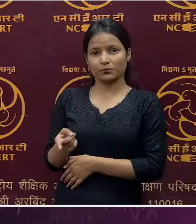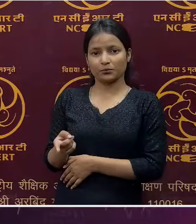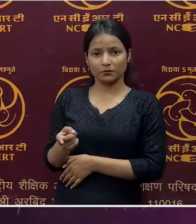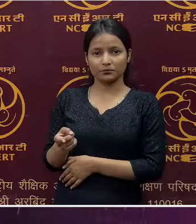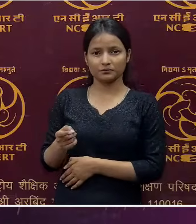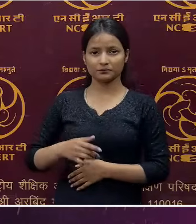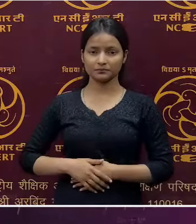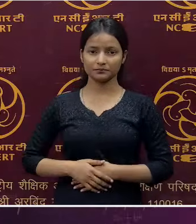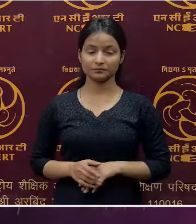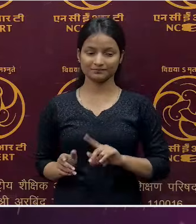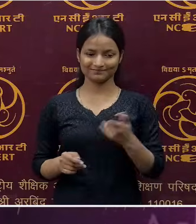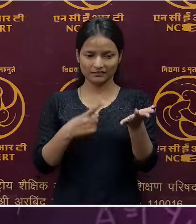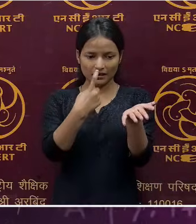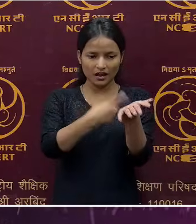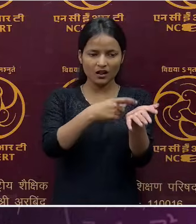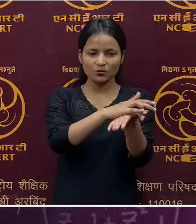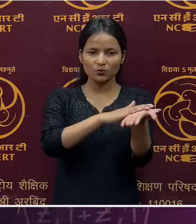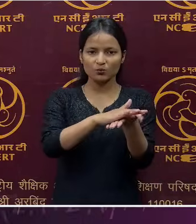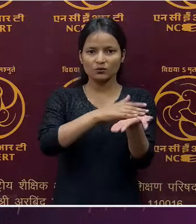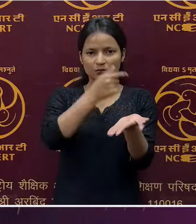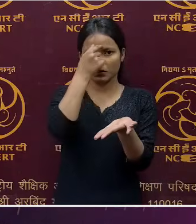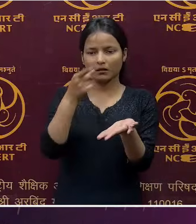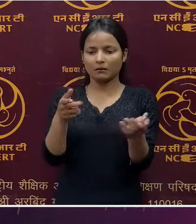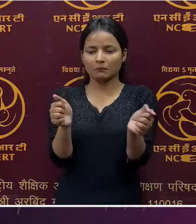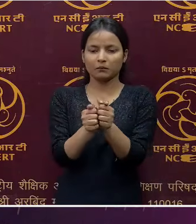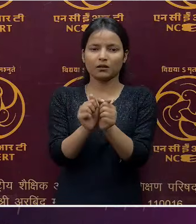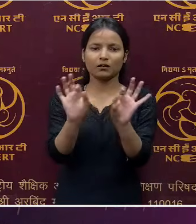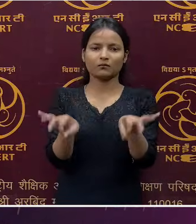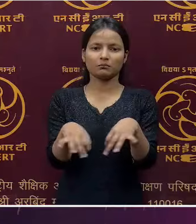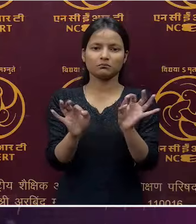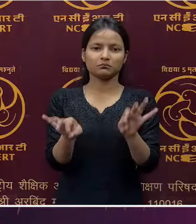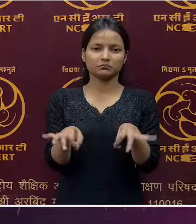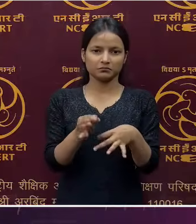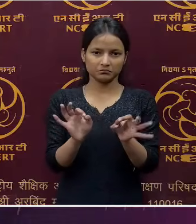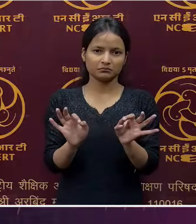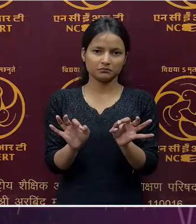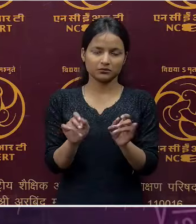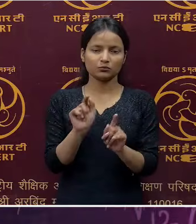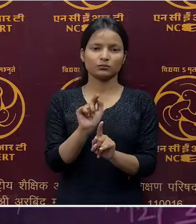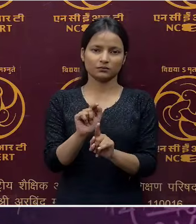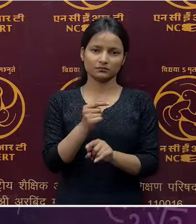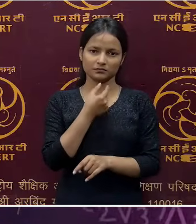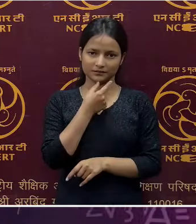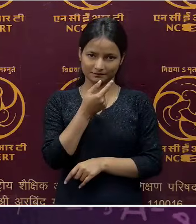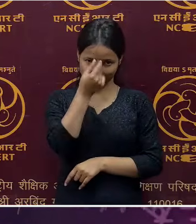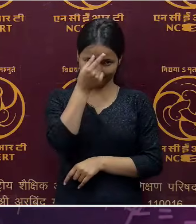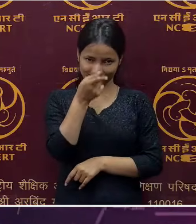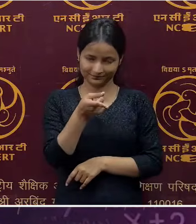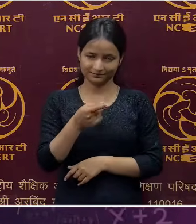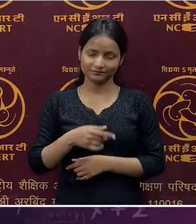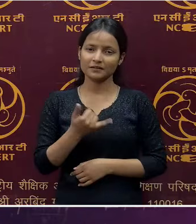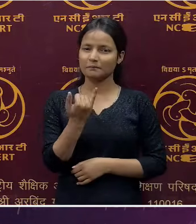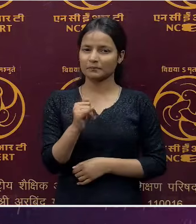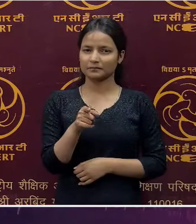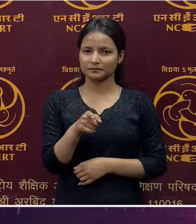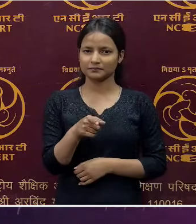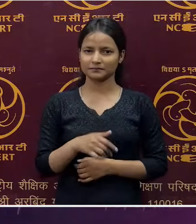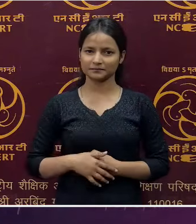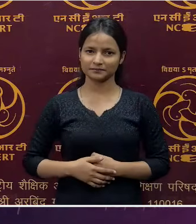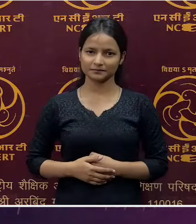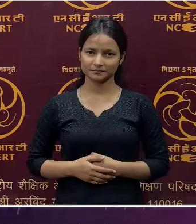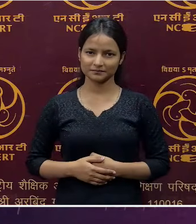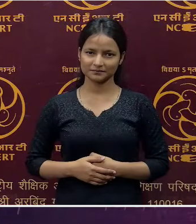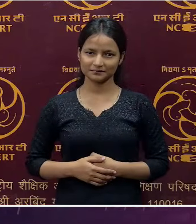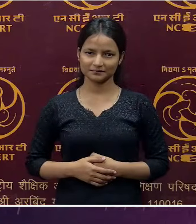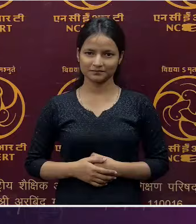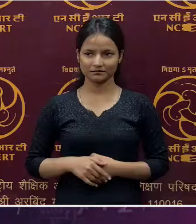codomain. So it is not a ordered pair. So here we can see by many examples that which one is the ordered pair and another one is not an